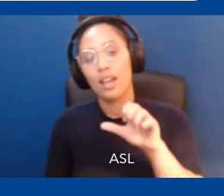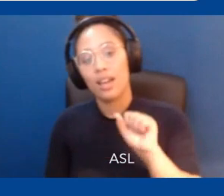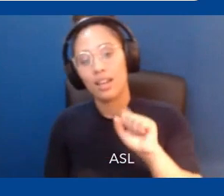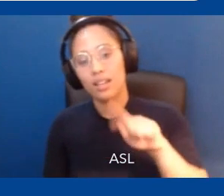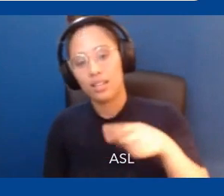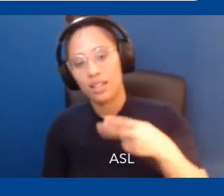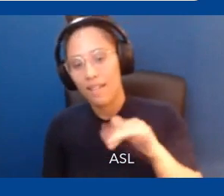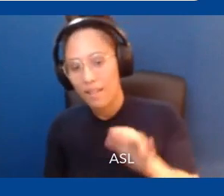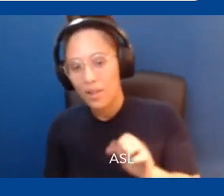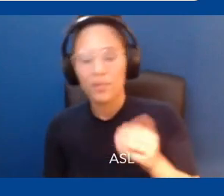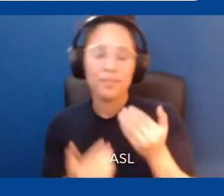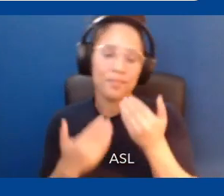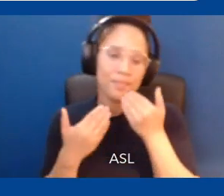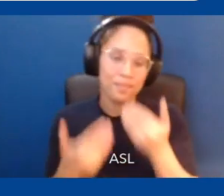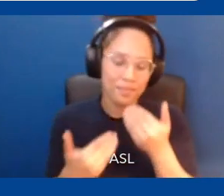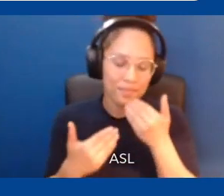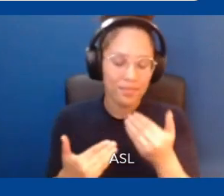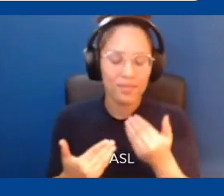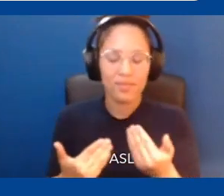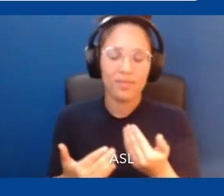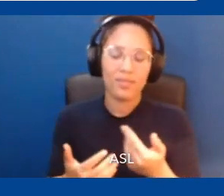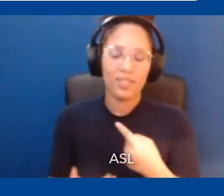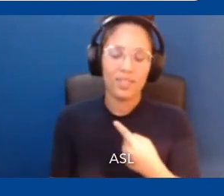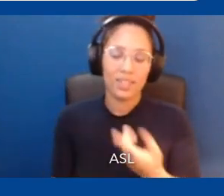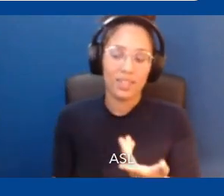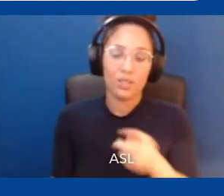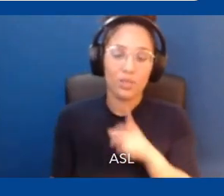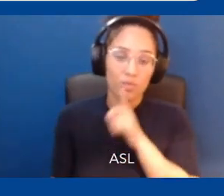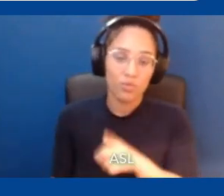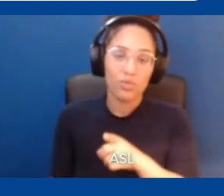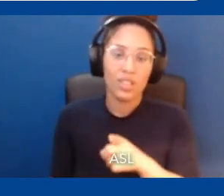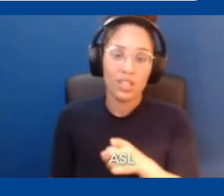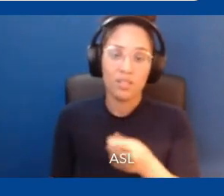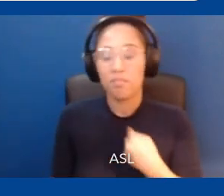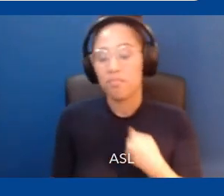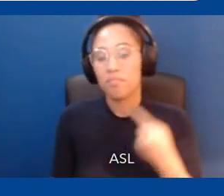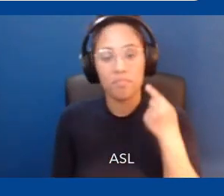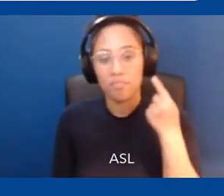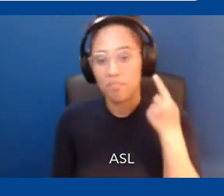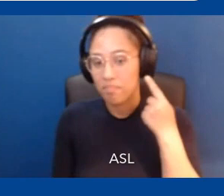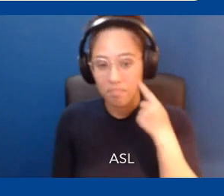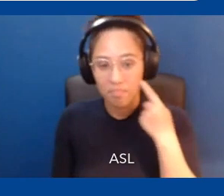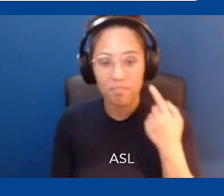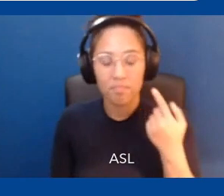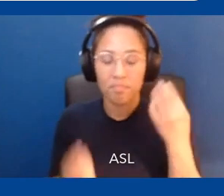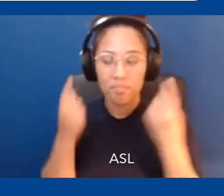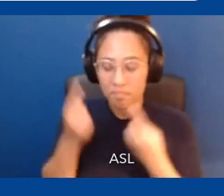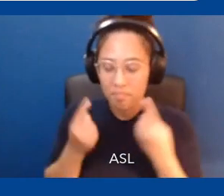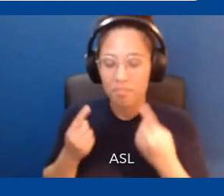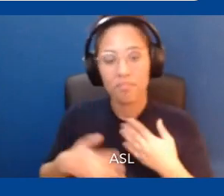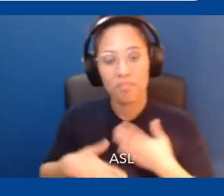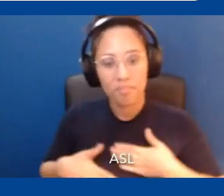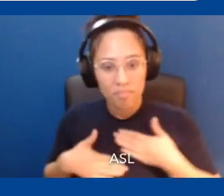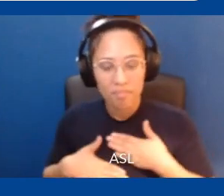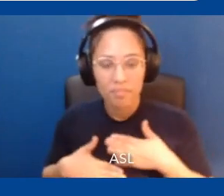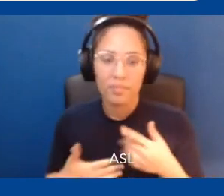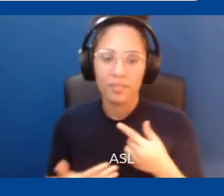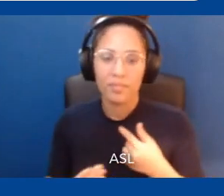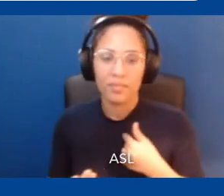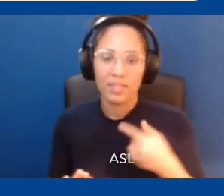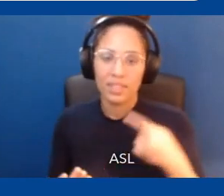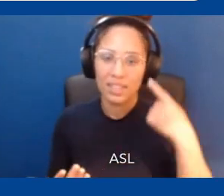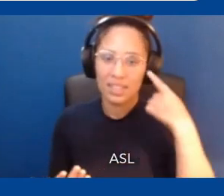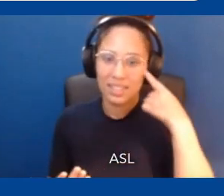I think that your guys' project are really cool, and it really helps, I think about our